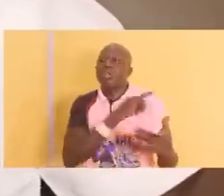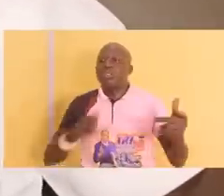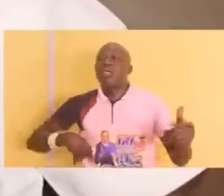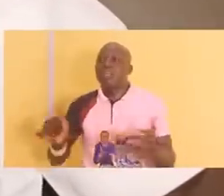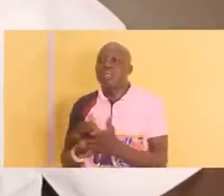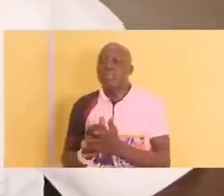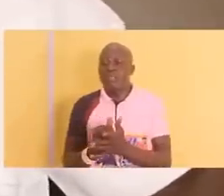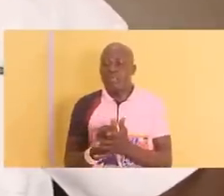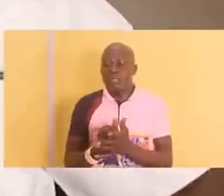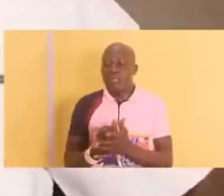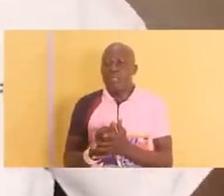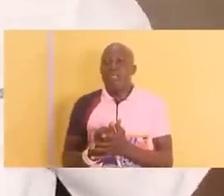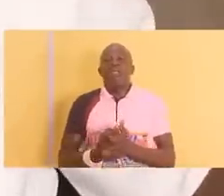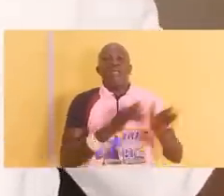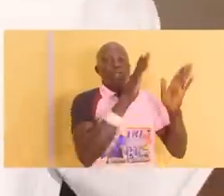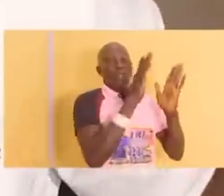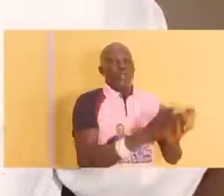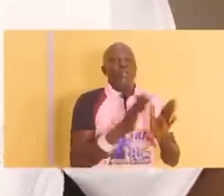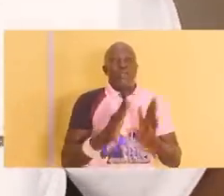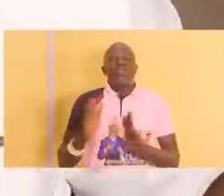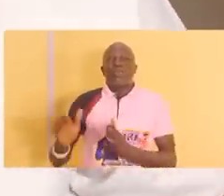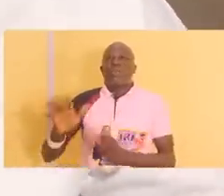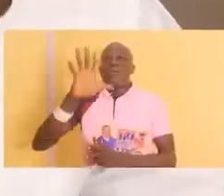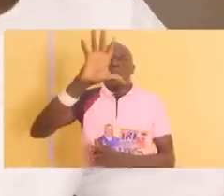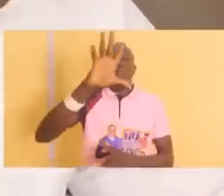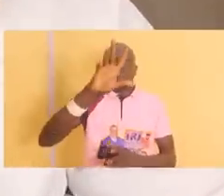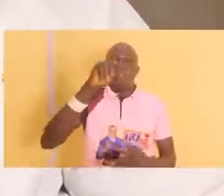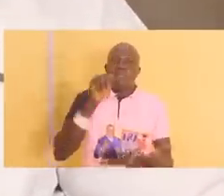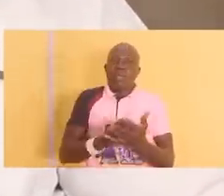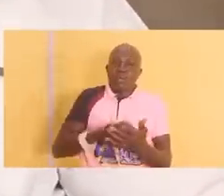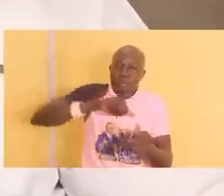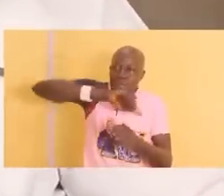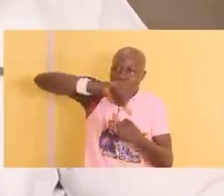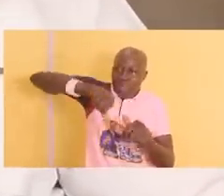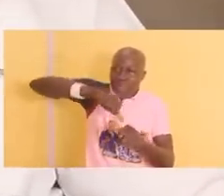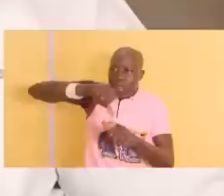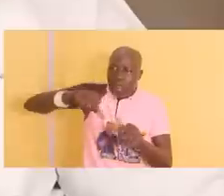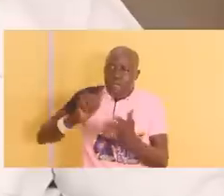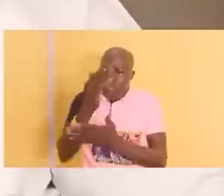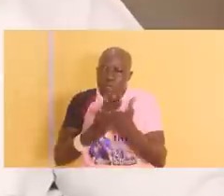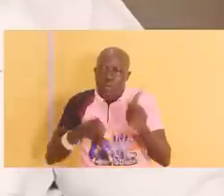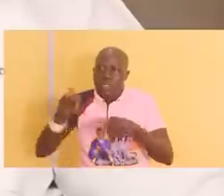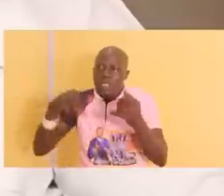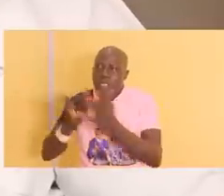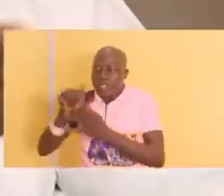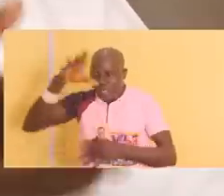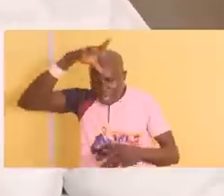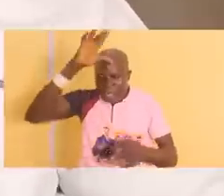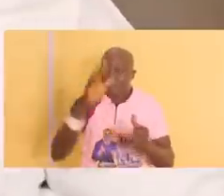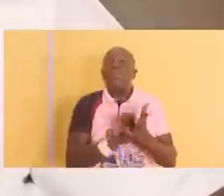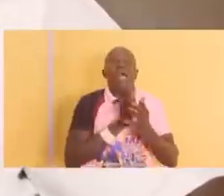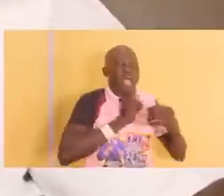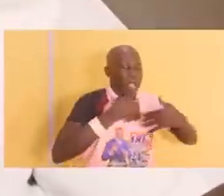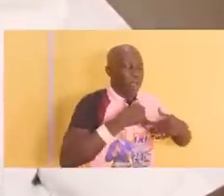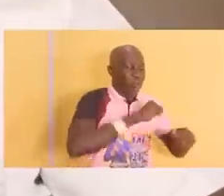When the Lord said, King Pese 50,000 oil. I should prepare 50,000 ororo. Anybody? Somebody said that. Oh, he has